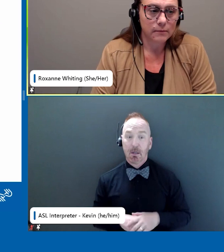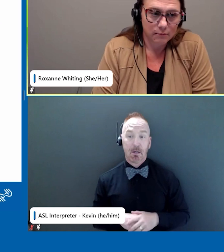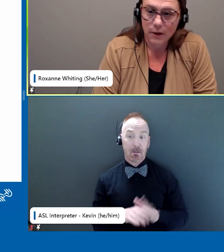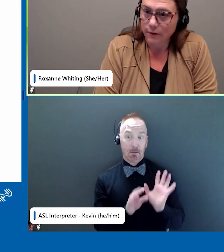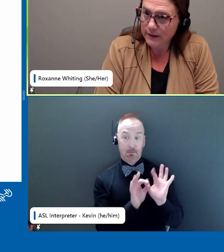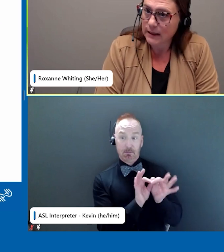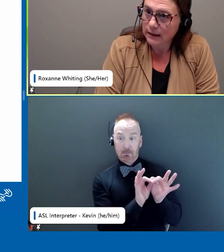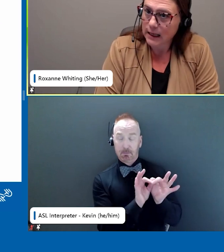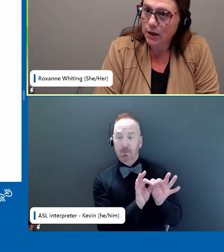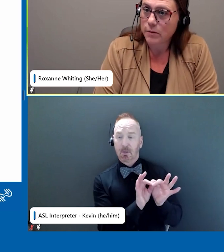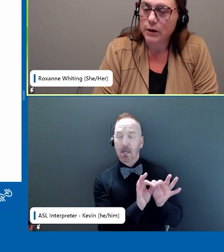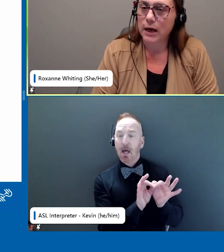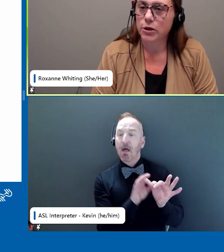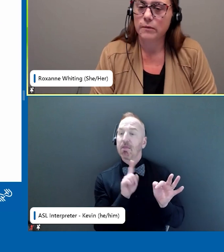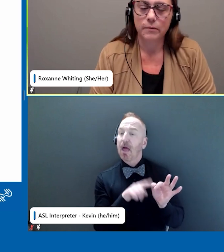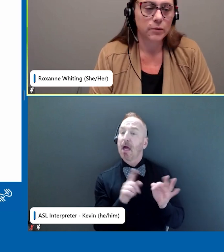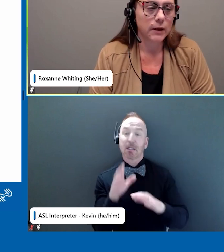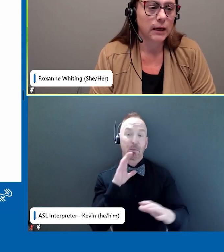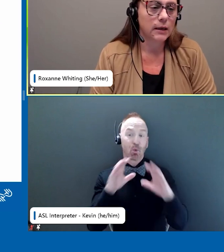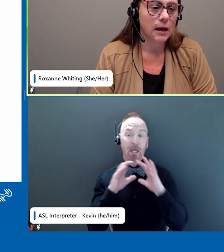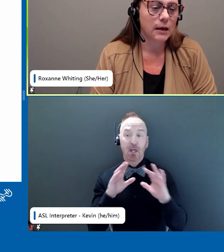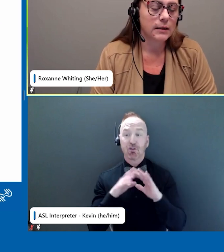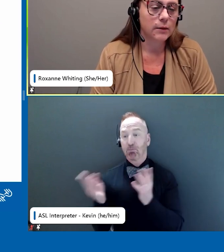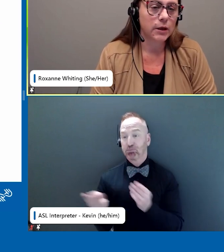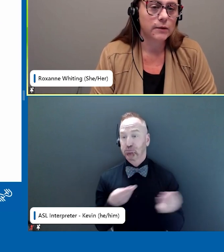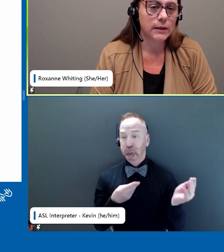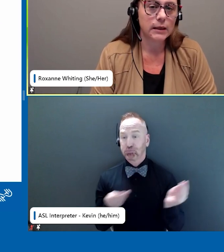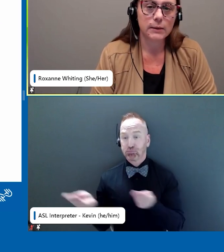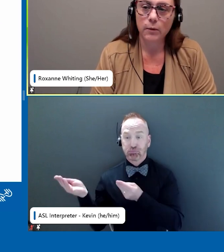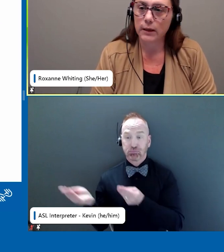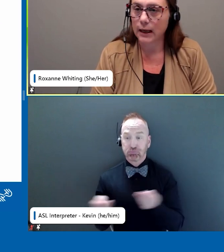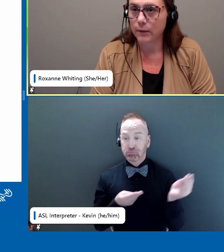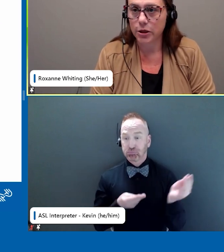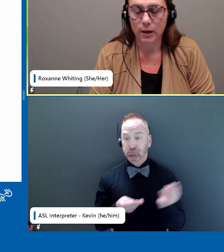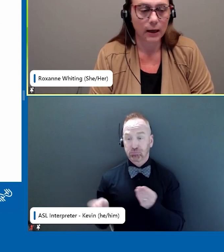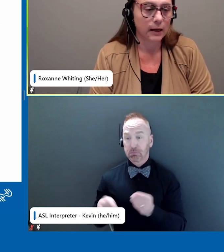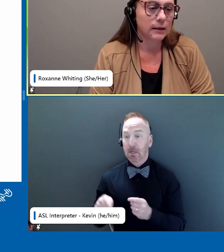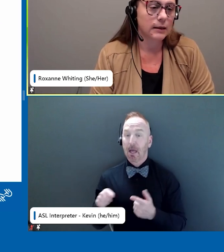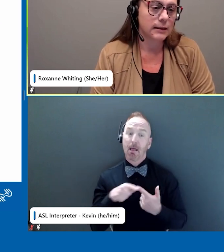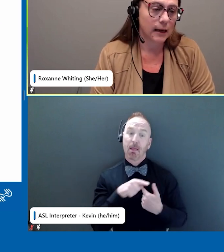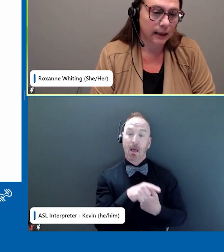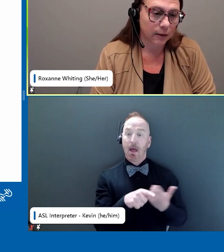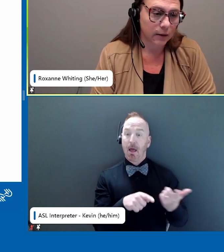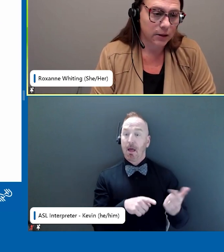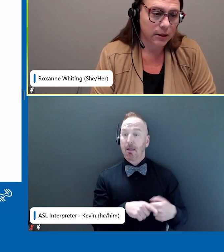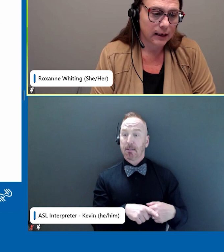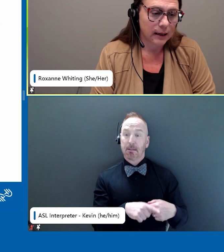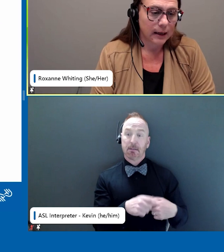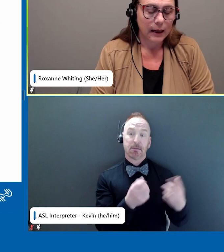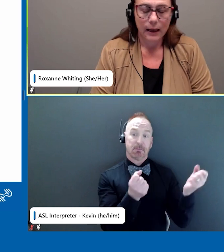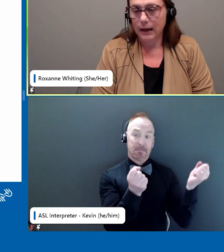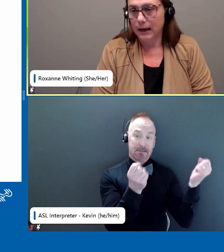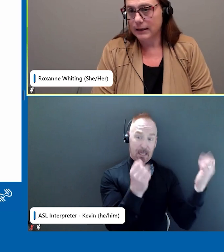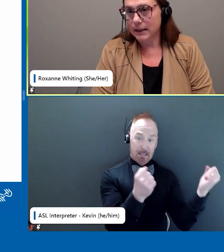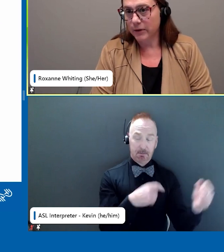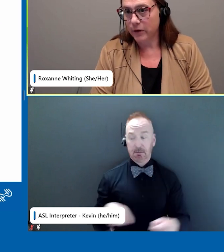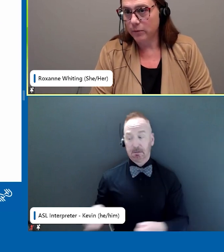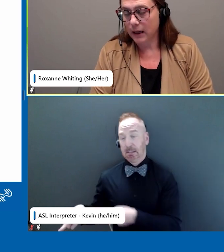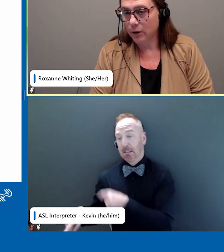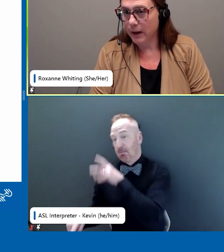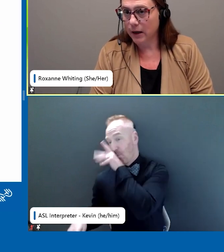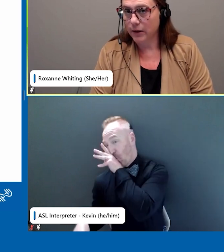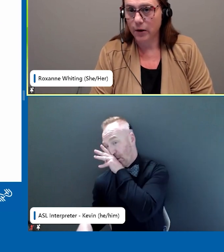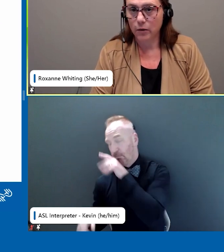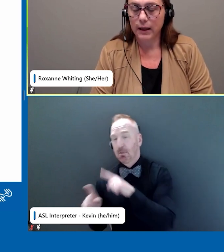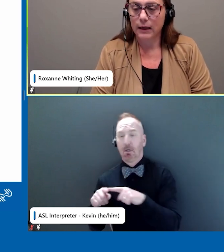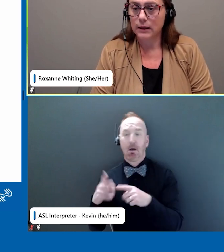is, facilitating communication between someone using spoken language and sign language. And some of you